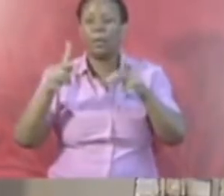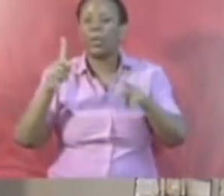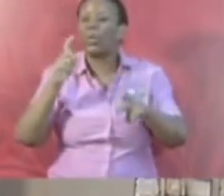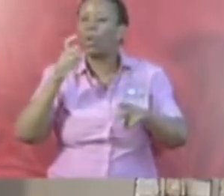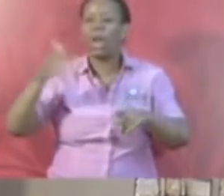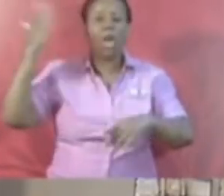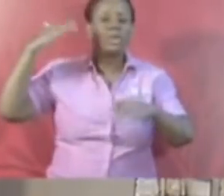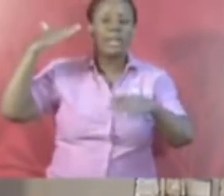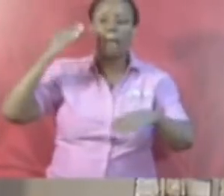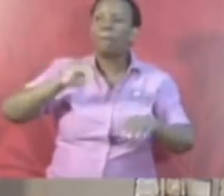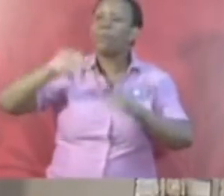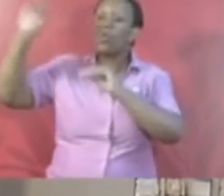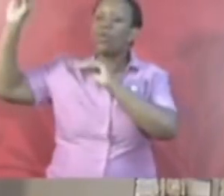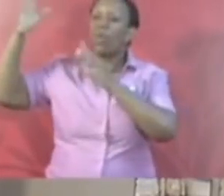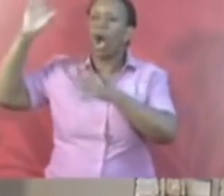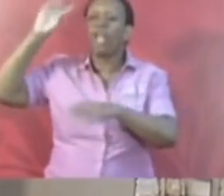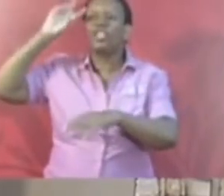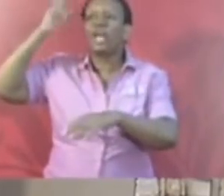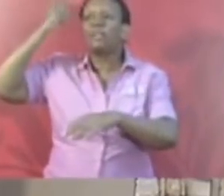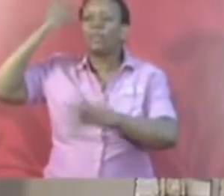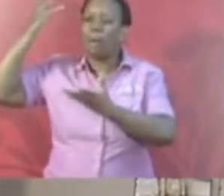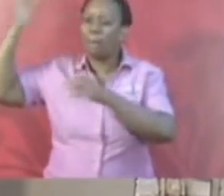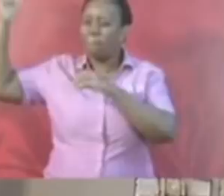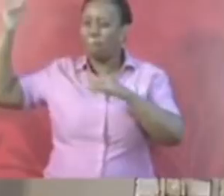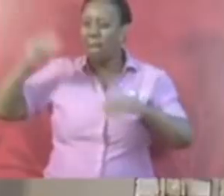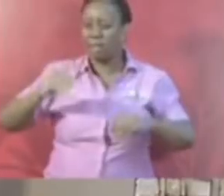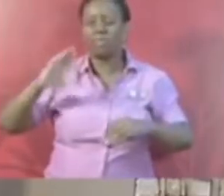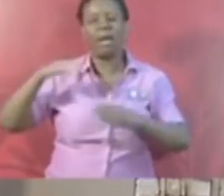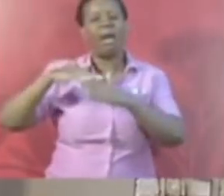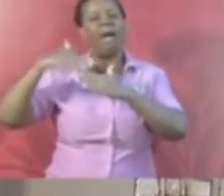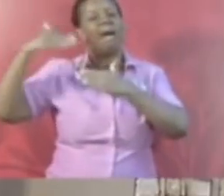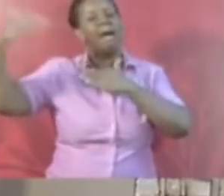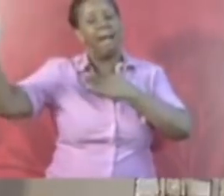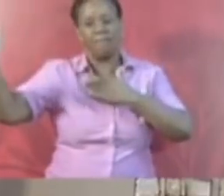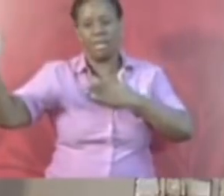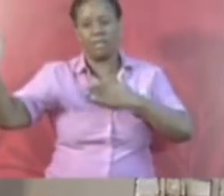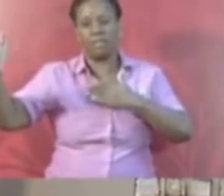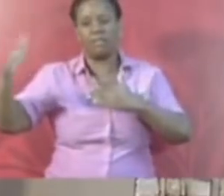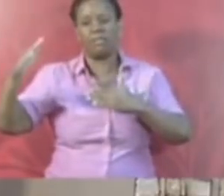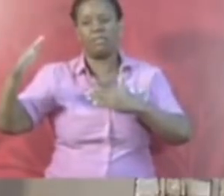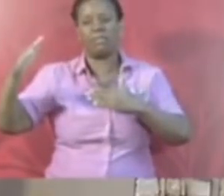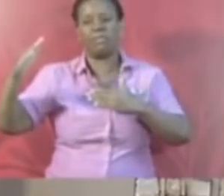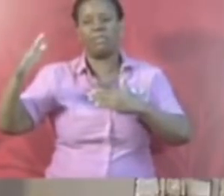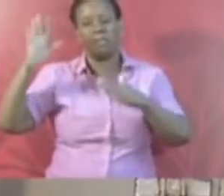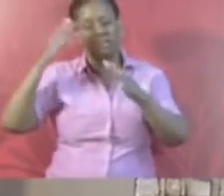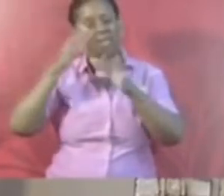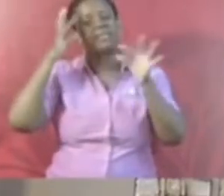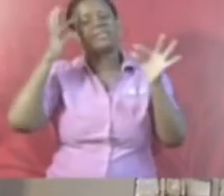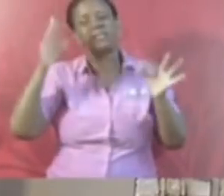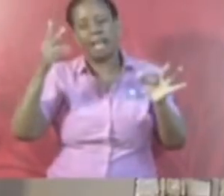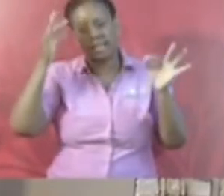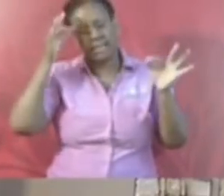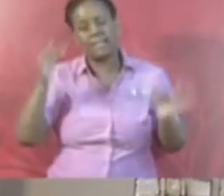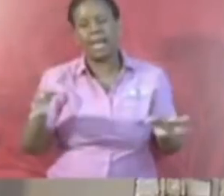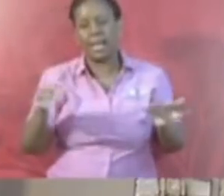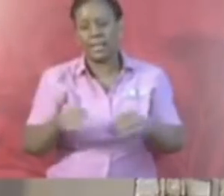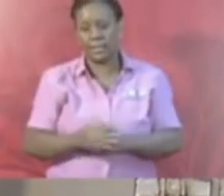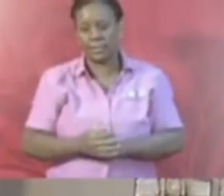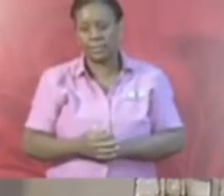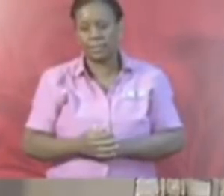have 1,702. This is as at the 30th of August applications. Canada has gone